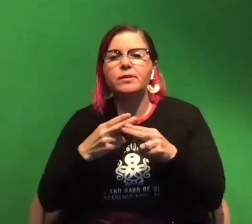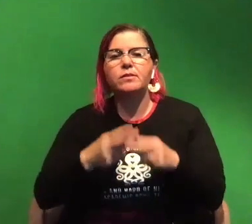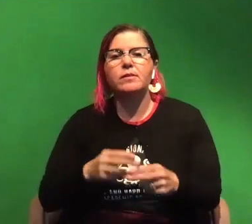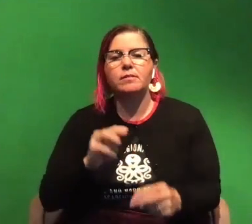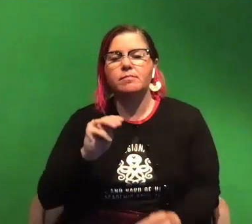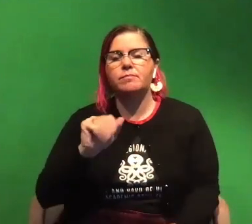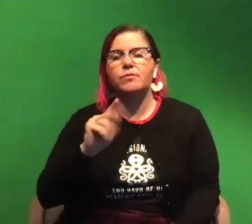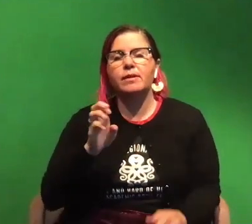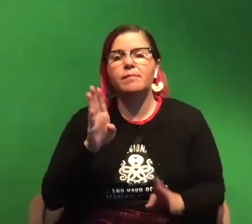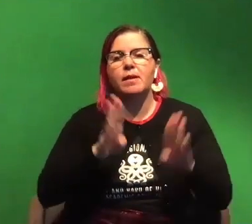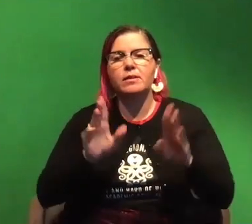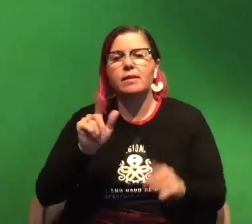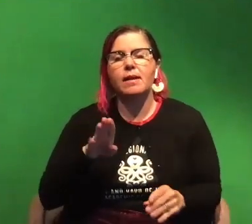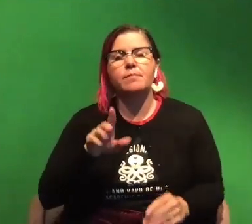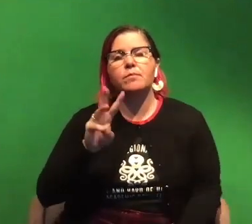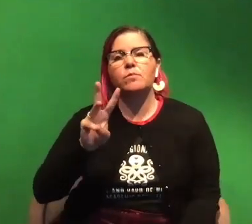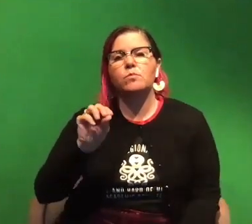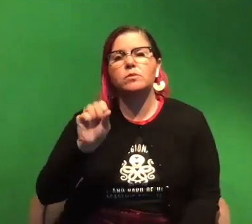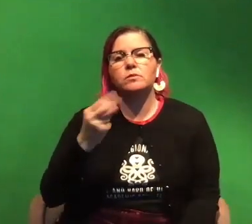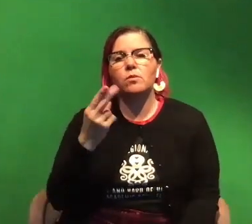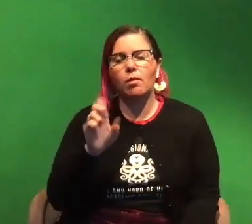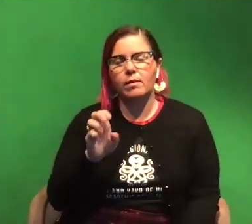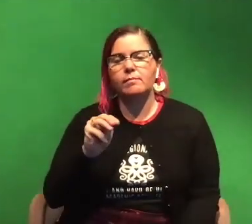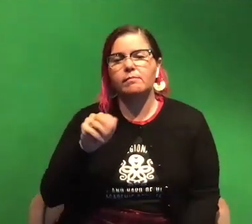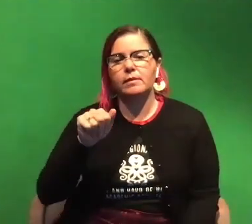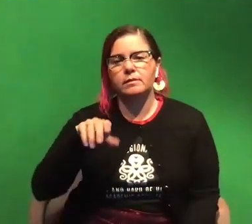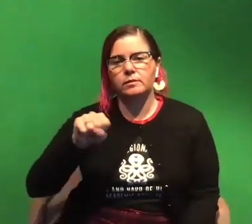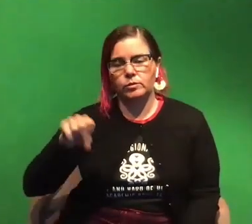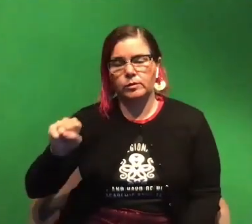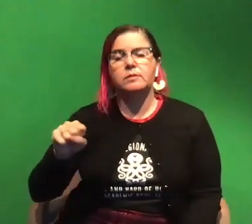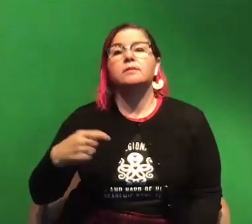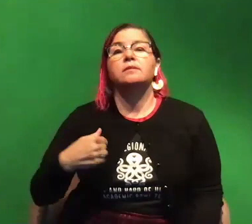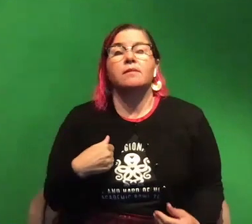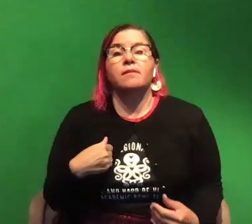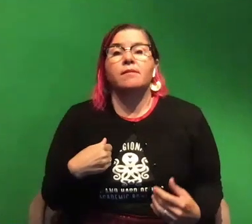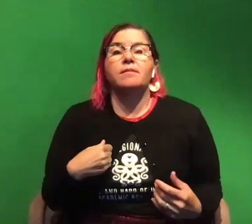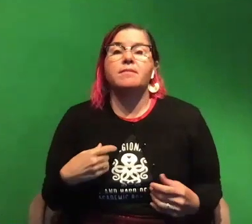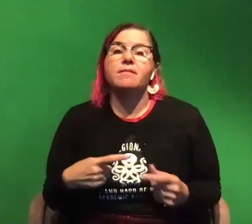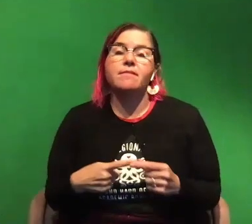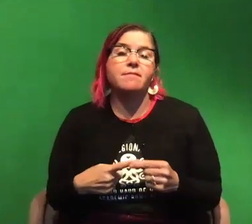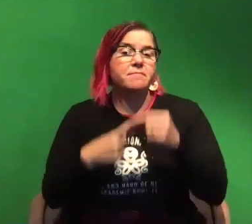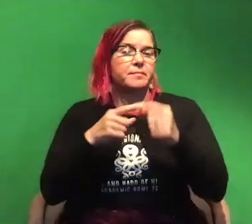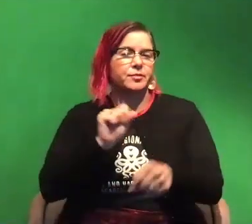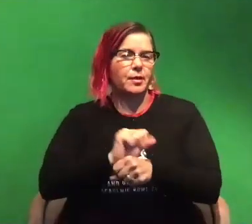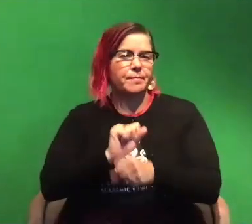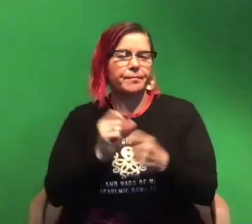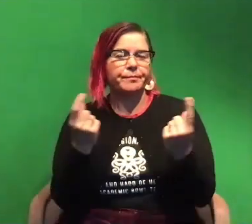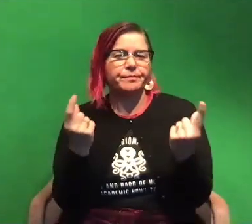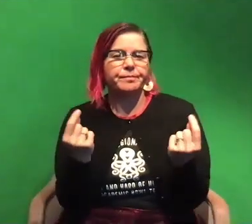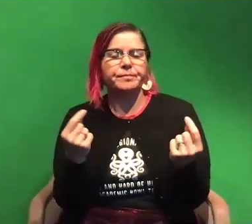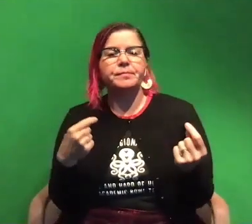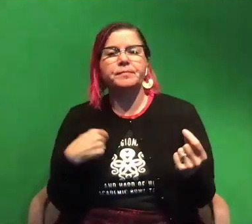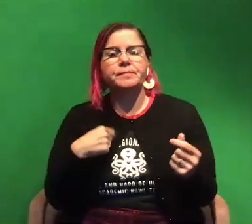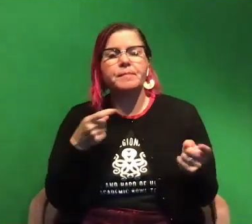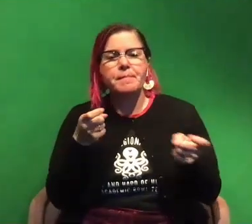Biological Laboratory in Woods Hole, Massachusetts. And I've got the very unique job of getting to